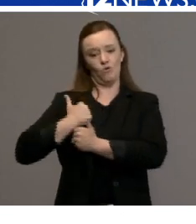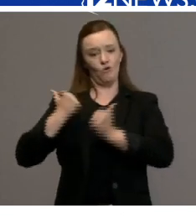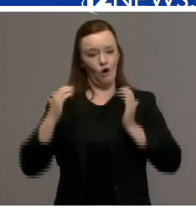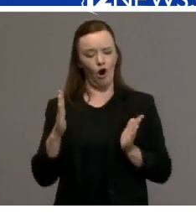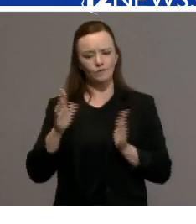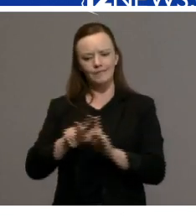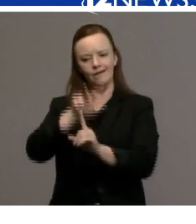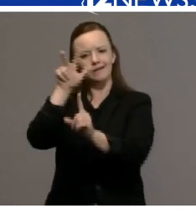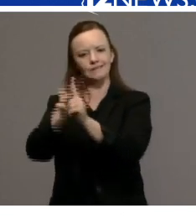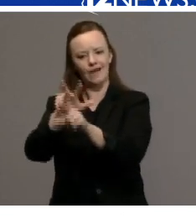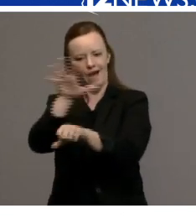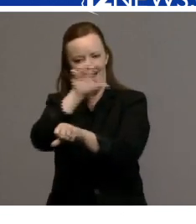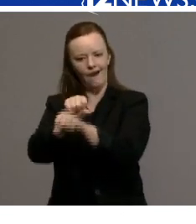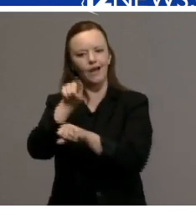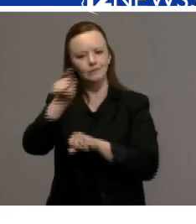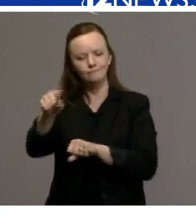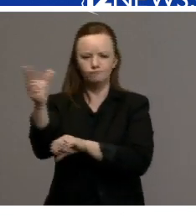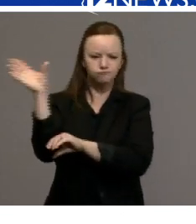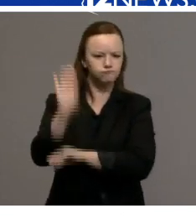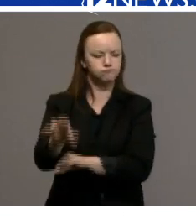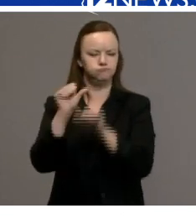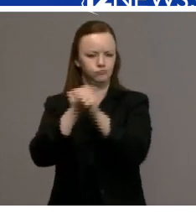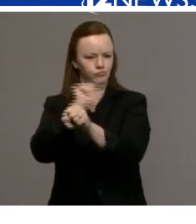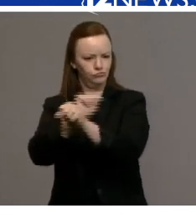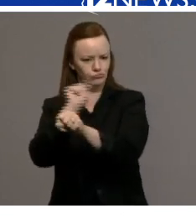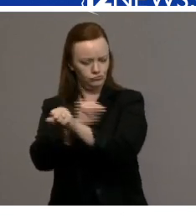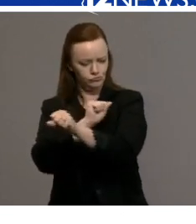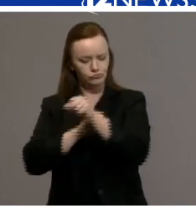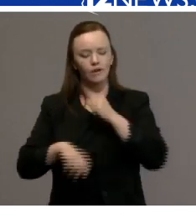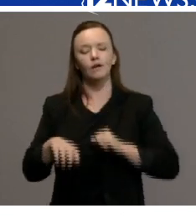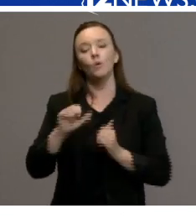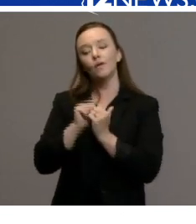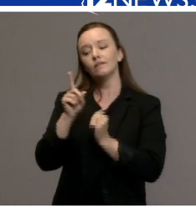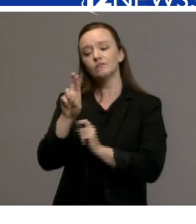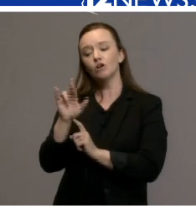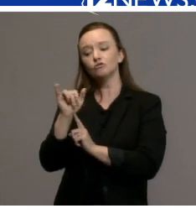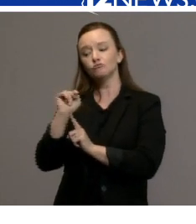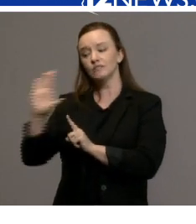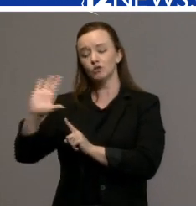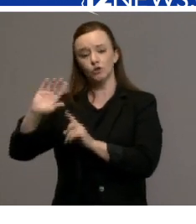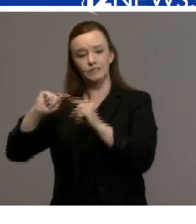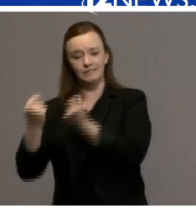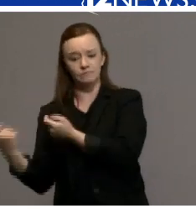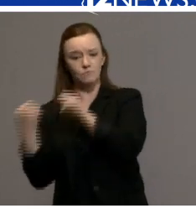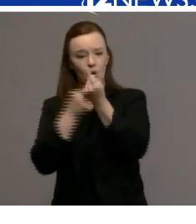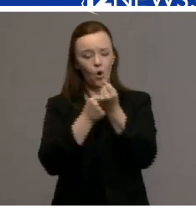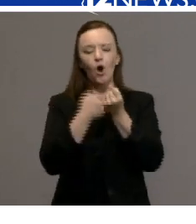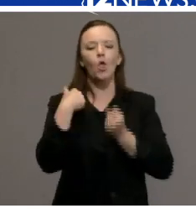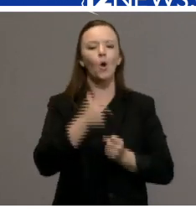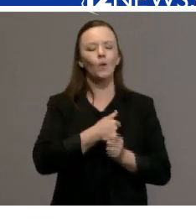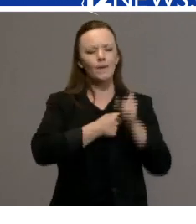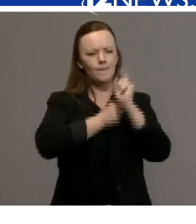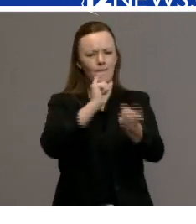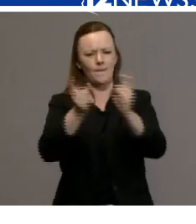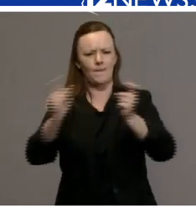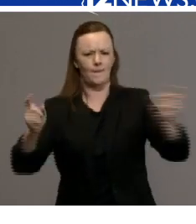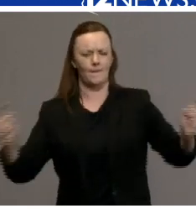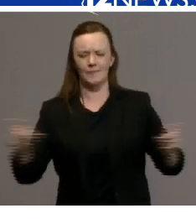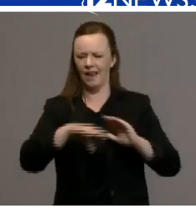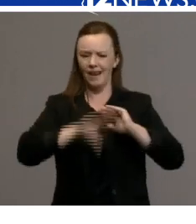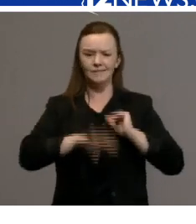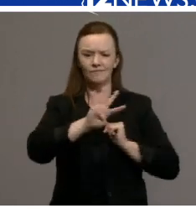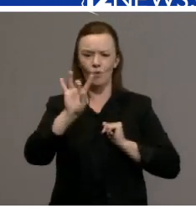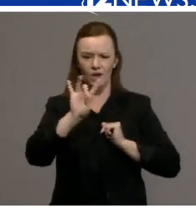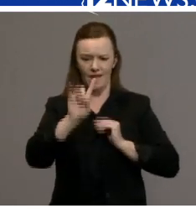Chris' team, we were able to turn all that equipment around in less than 48 hours and deliver it to all 15 counties. And I can